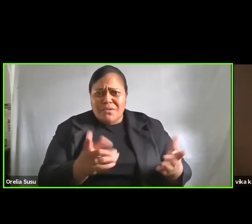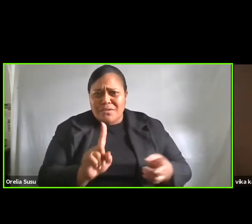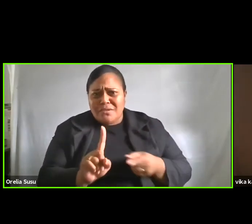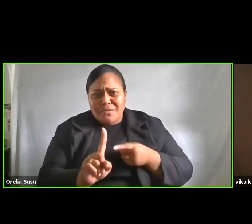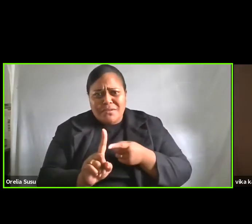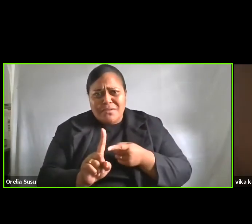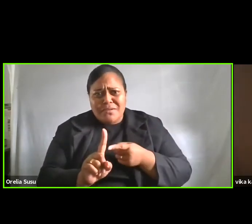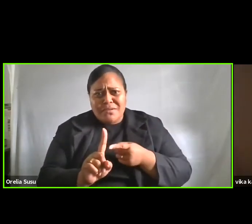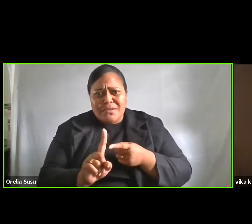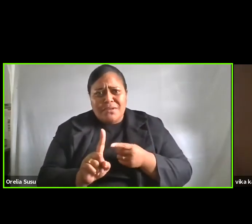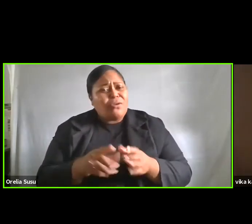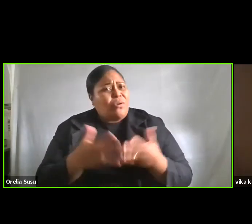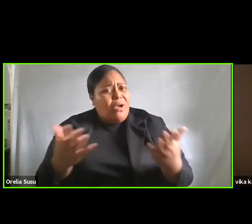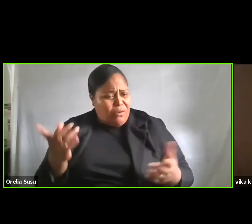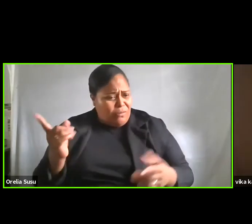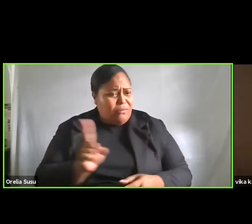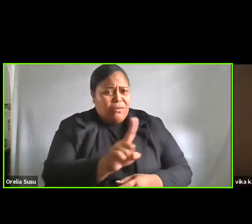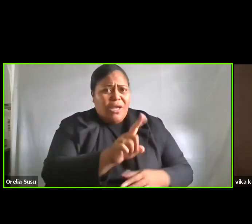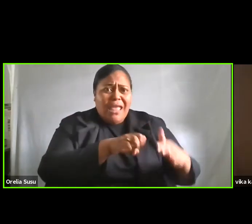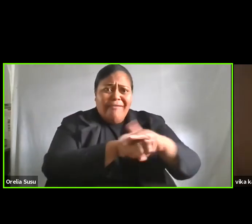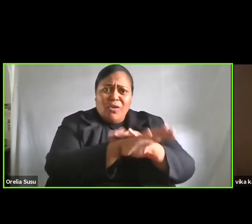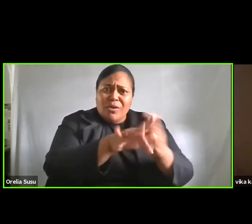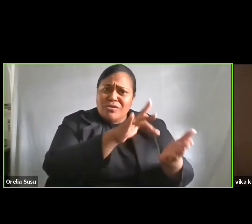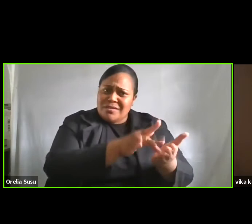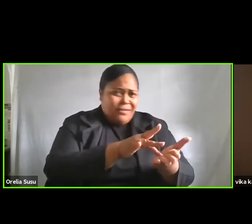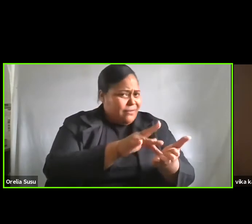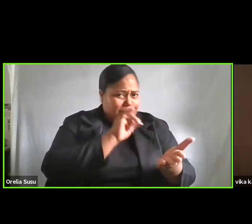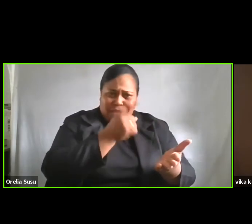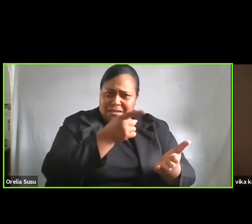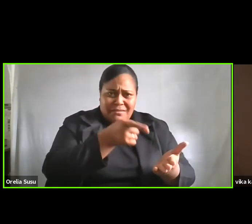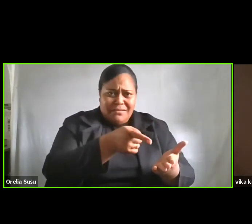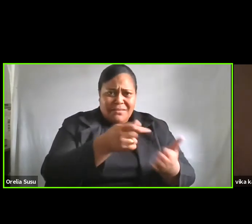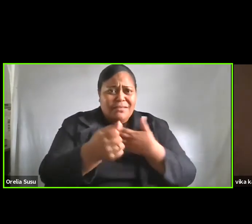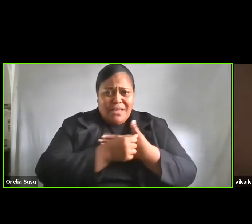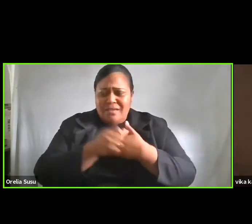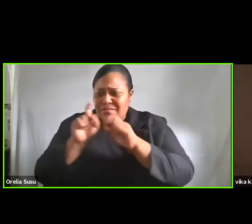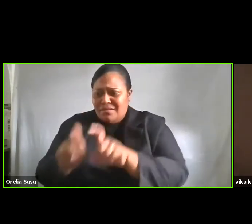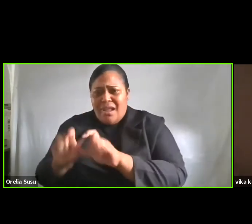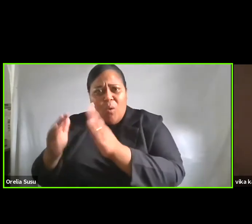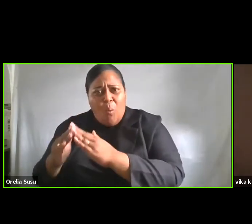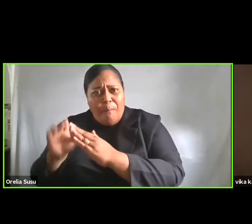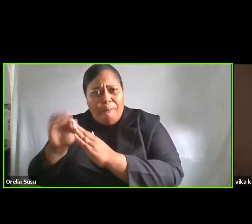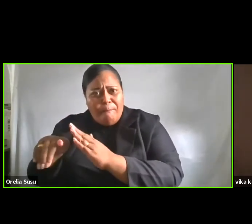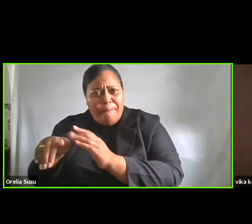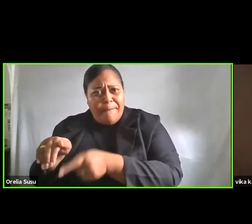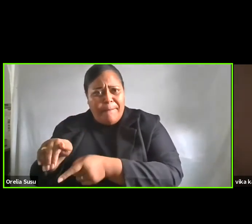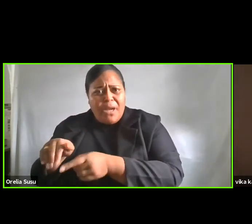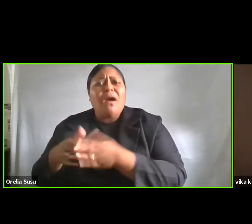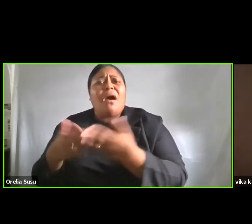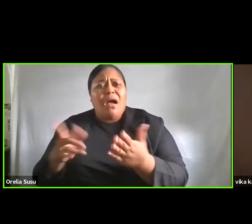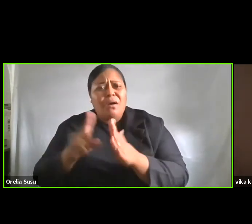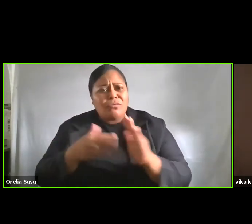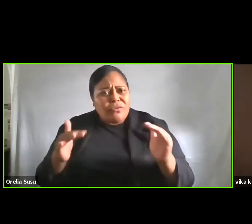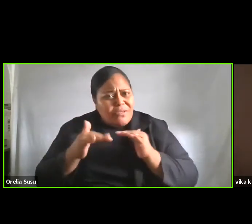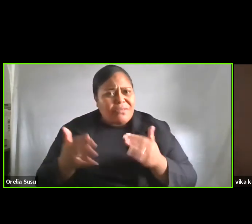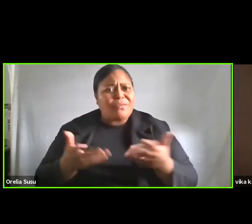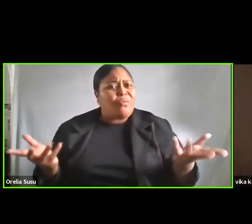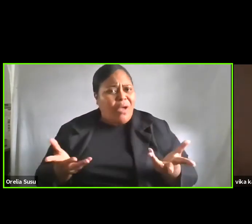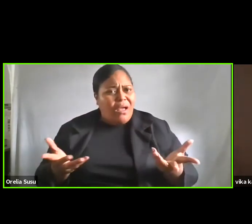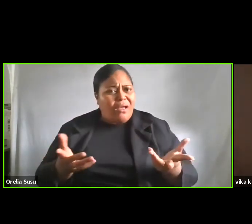from going to irikian centers, she chose to stay in the house. So how can we do justice when our sisters